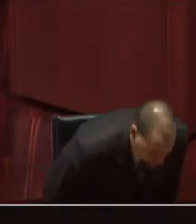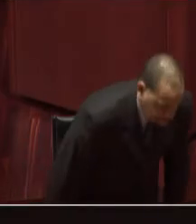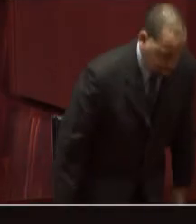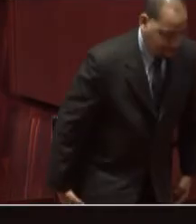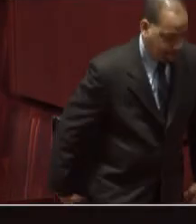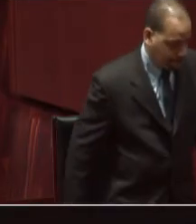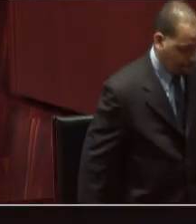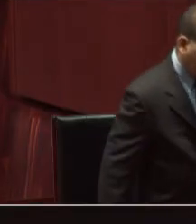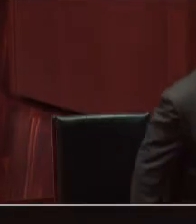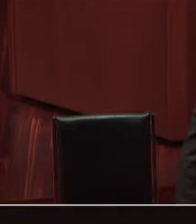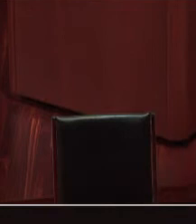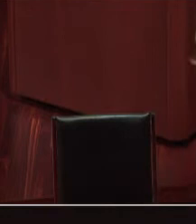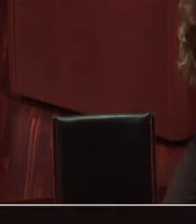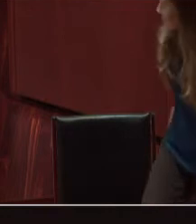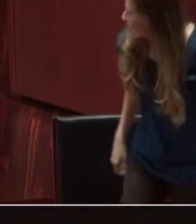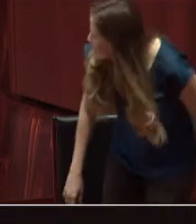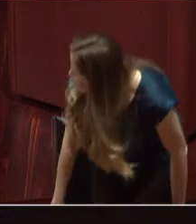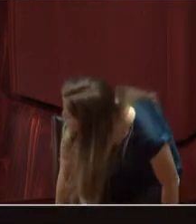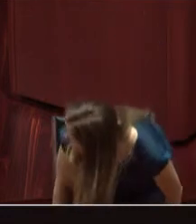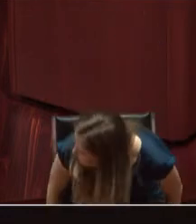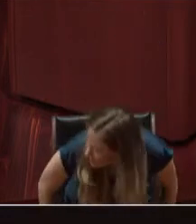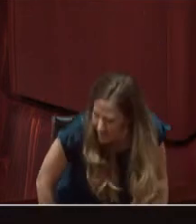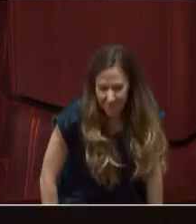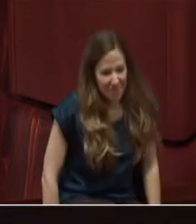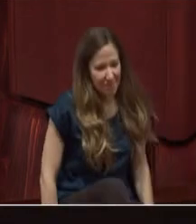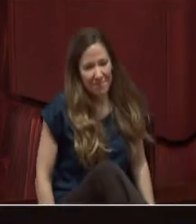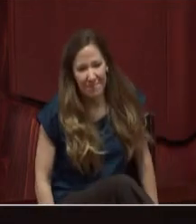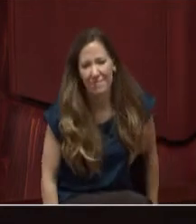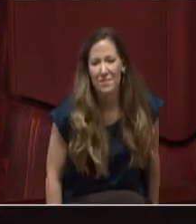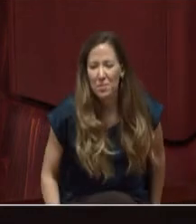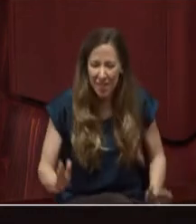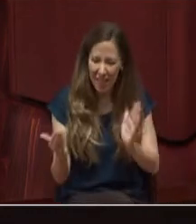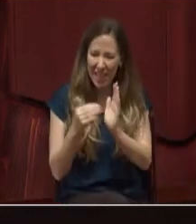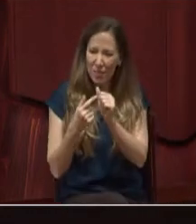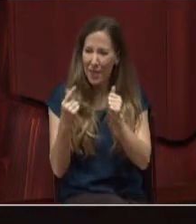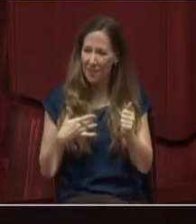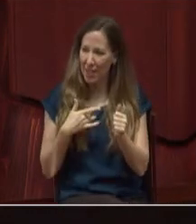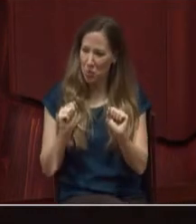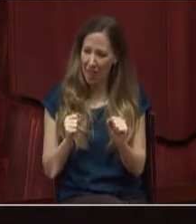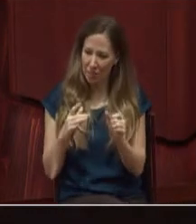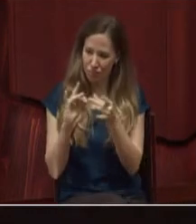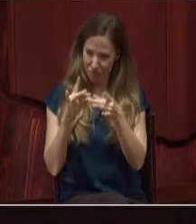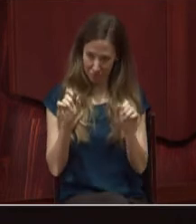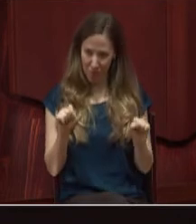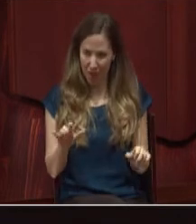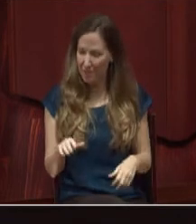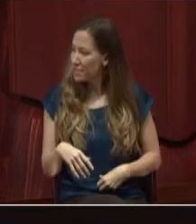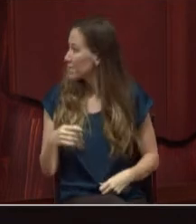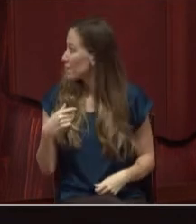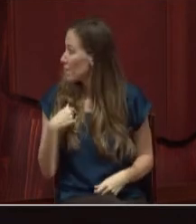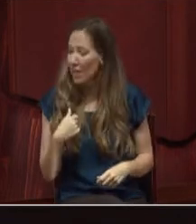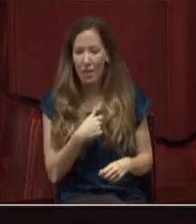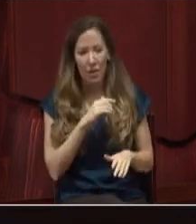Go ahead, Dick. Did you want to jump in? By the way, everybody feel that you well, just... Let me comment on this. We won't get into other presidential